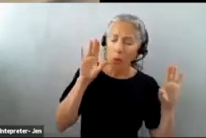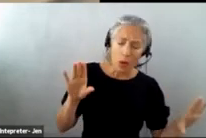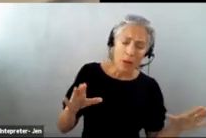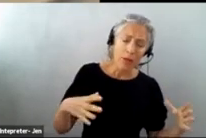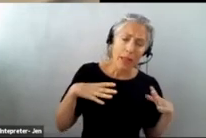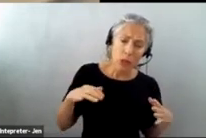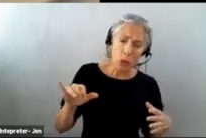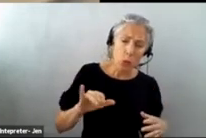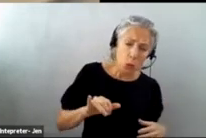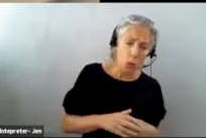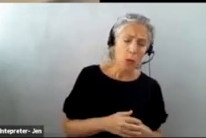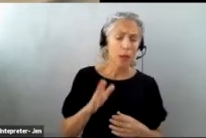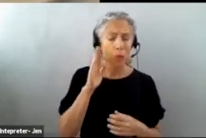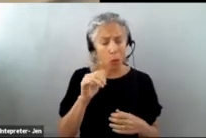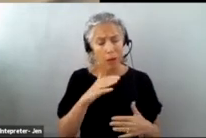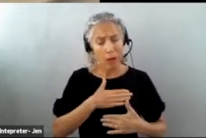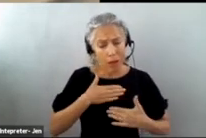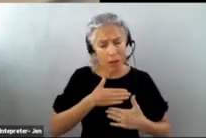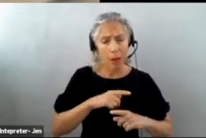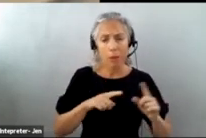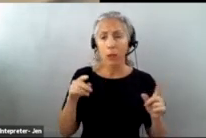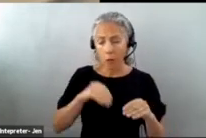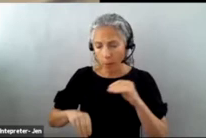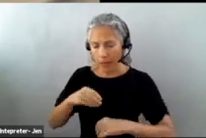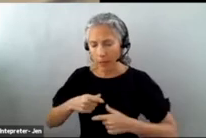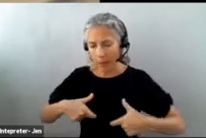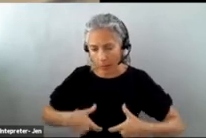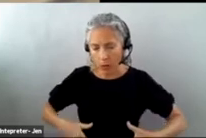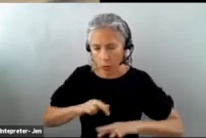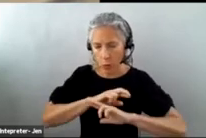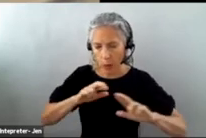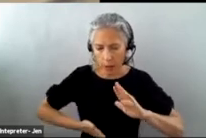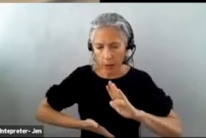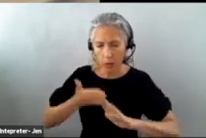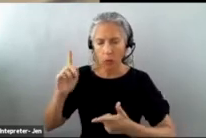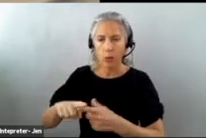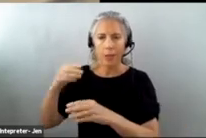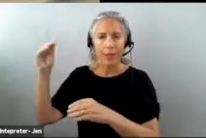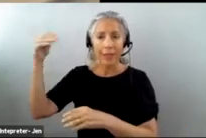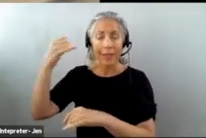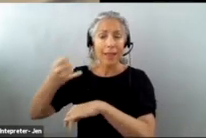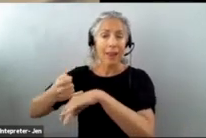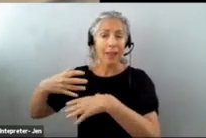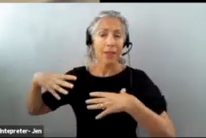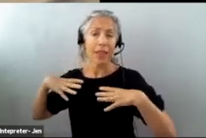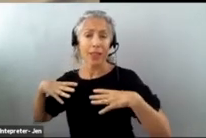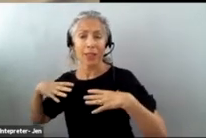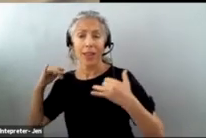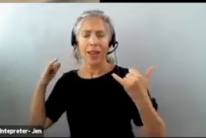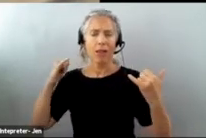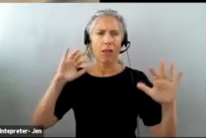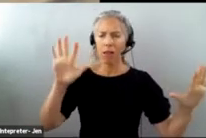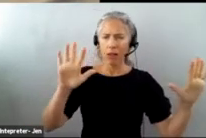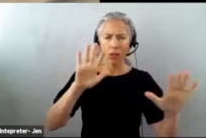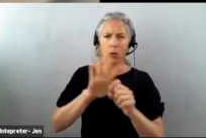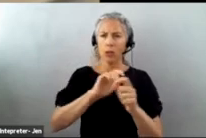vacation too and that you're not going to have a great time, but you've packed bathing suits and you're ready to go to your sunny island vacation and this is a total